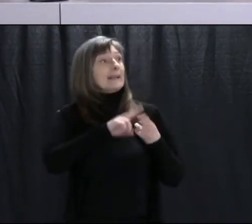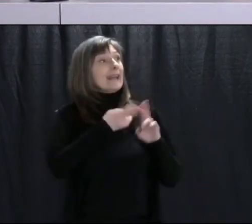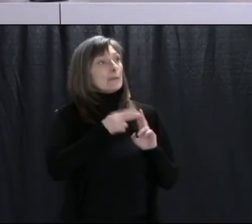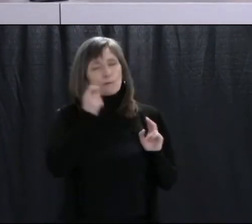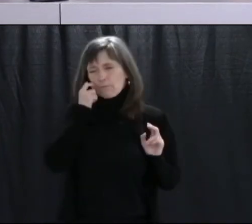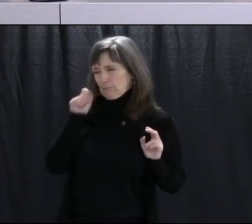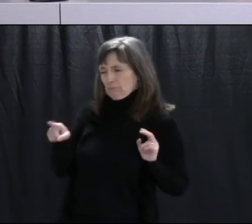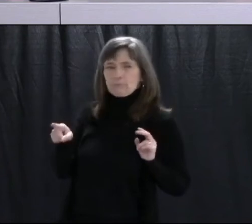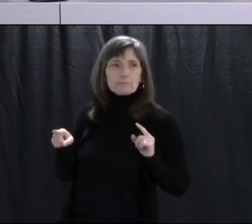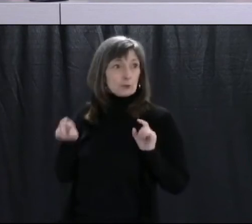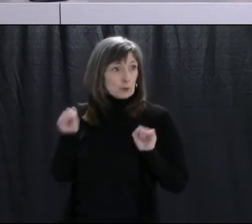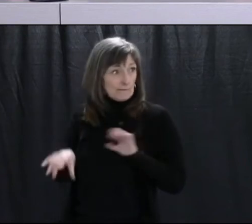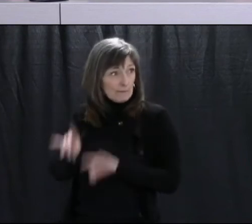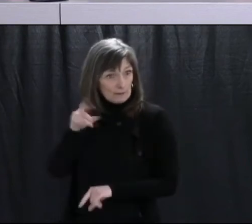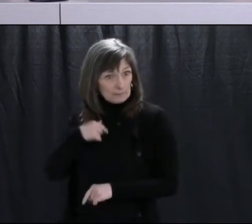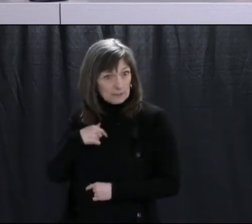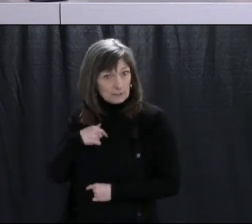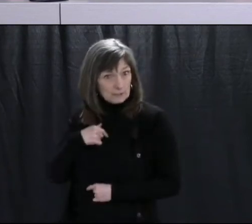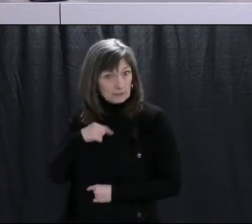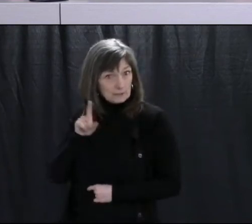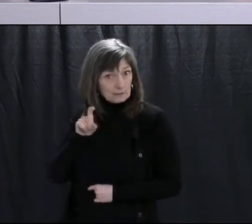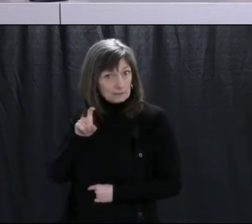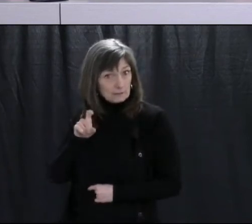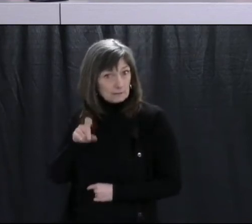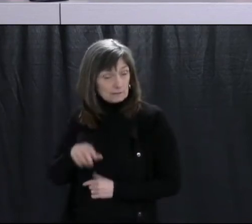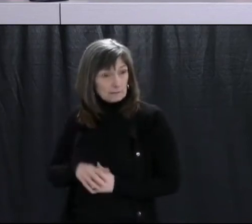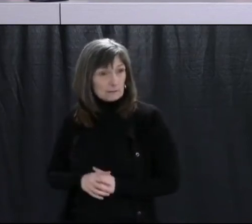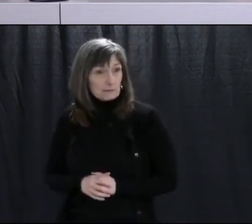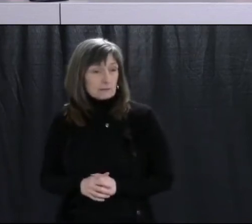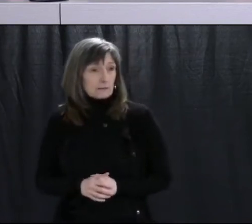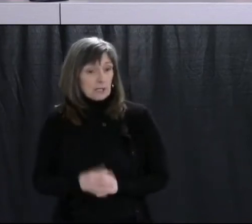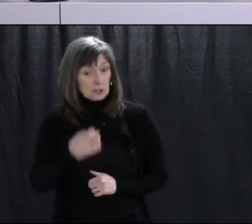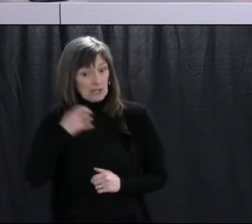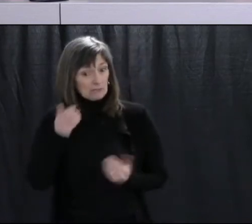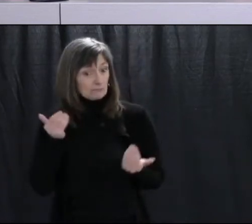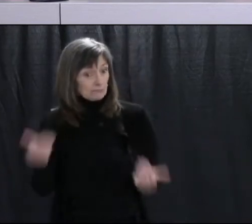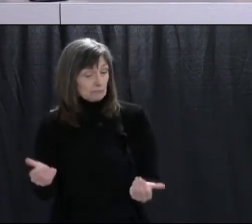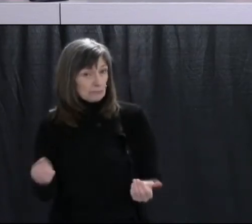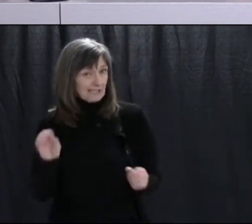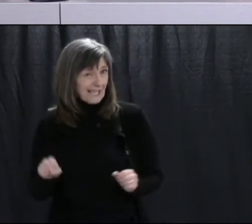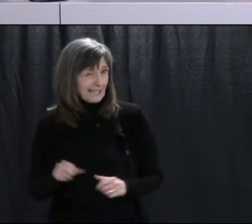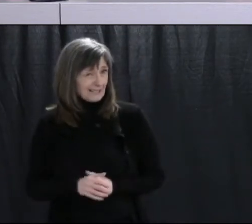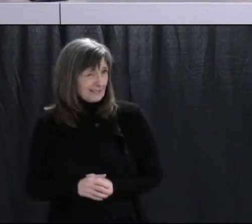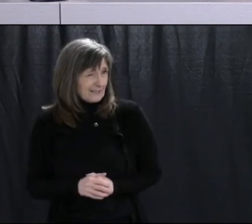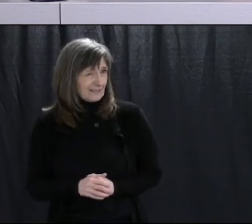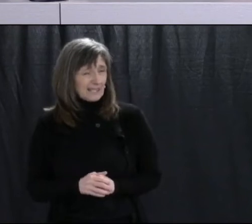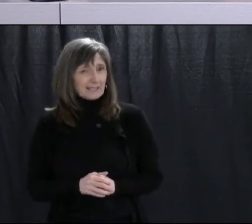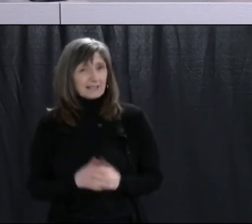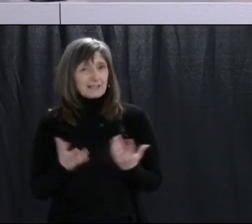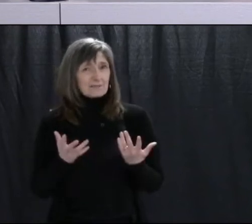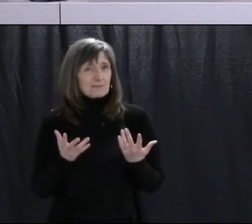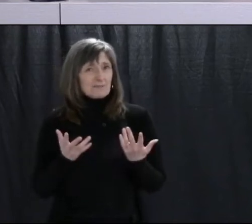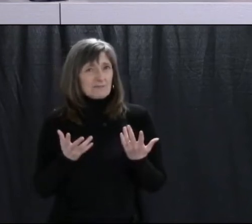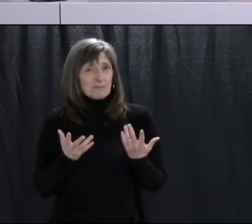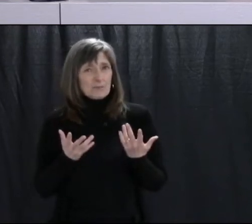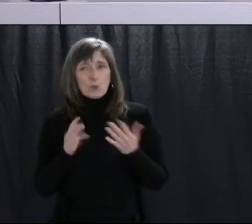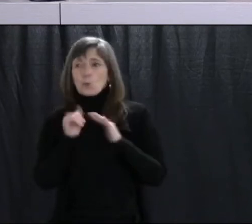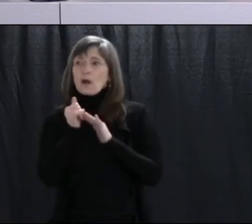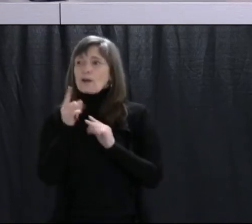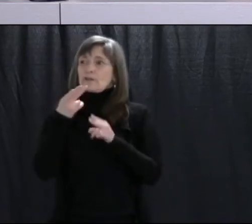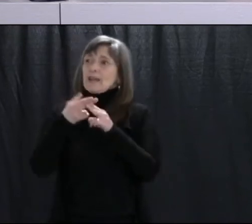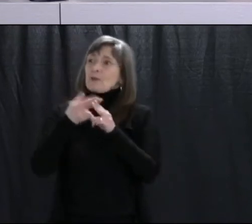complaint through this system, then that would be flagged as a legitimate complaint and I could be phone by police. I guess, could you give a broader sense of where this database is